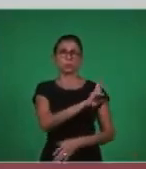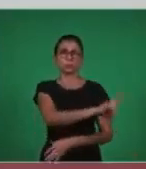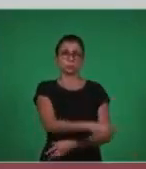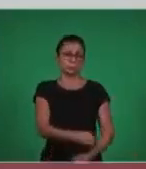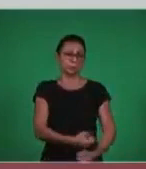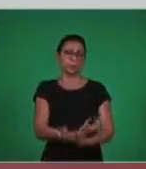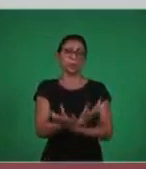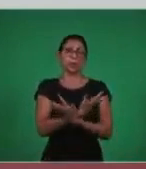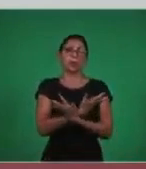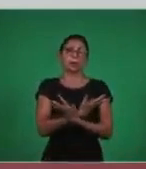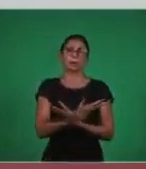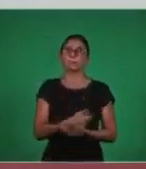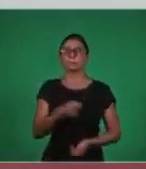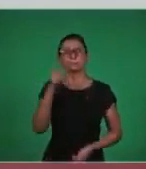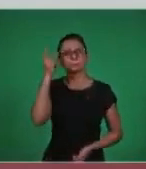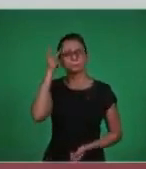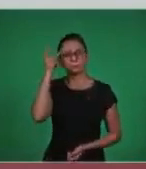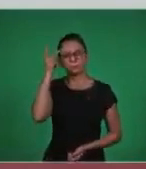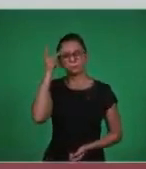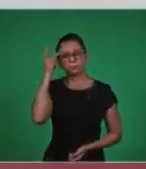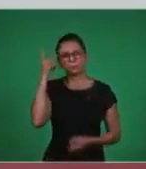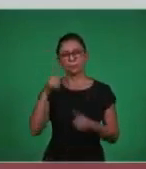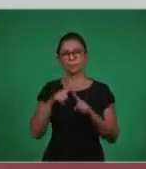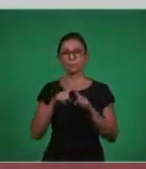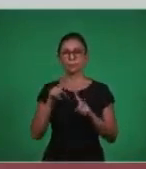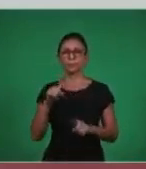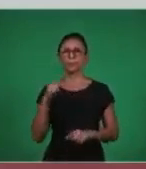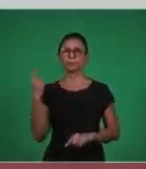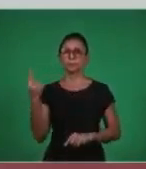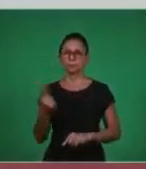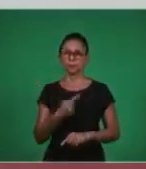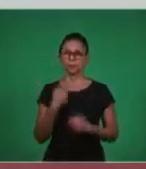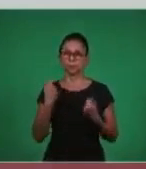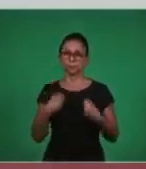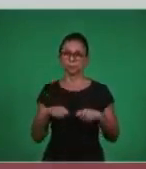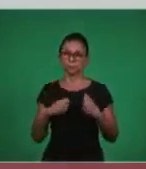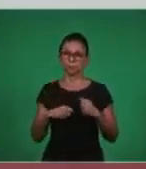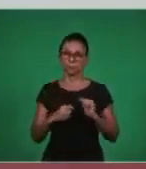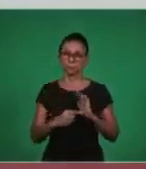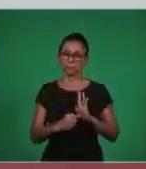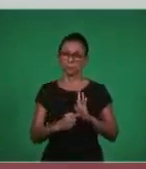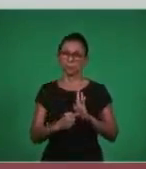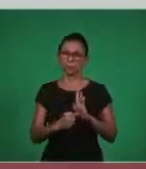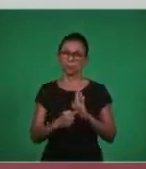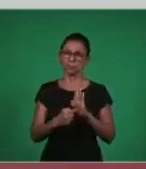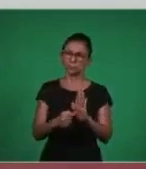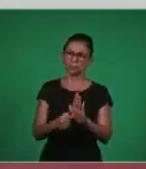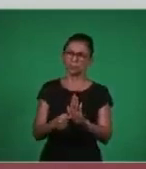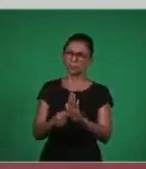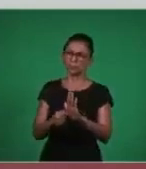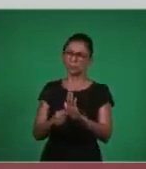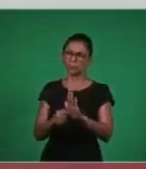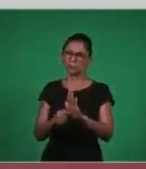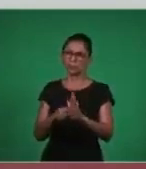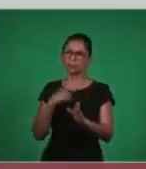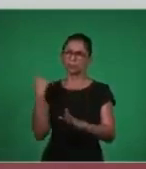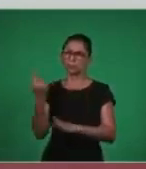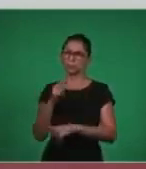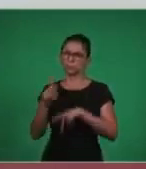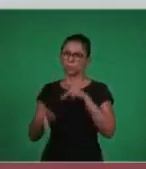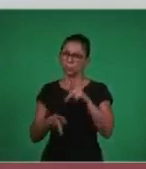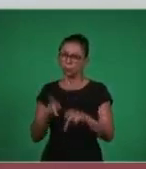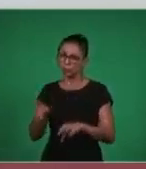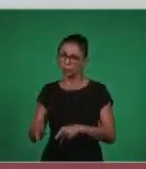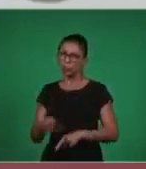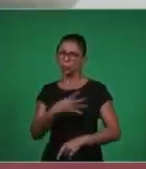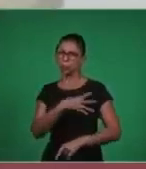by emotions, and that's normal. But we need to show to our loved